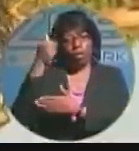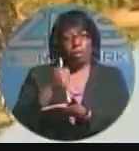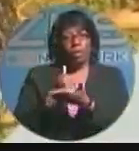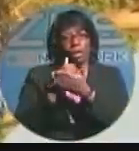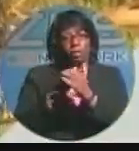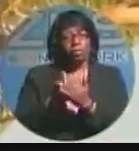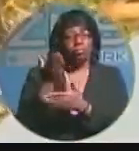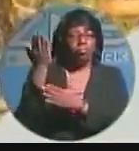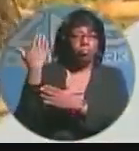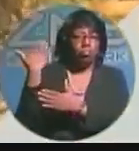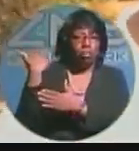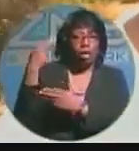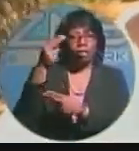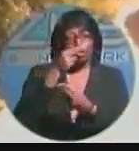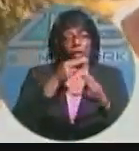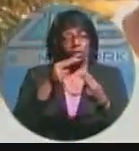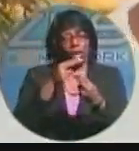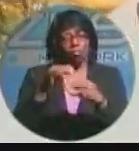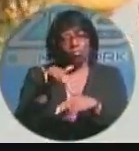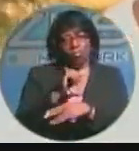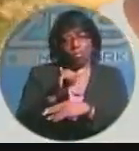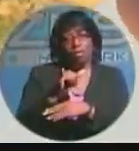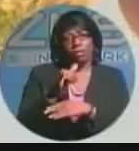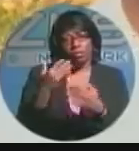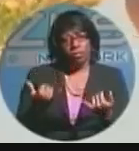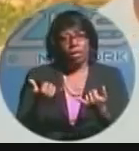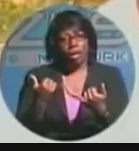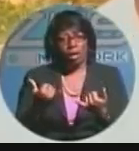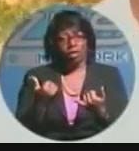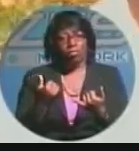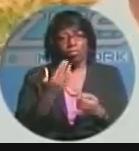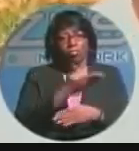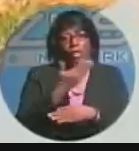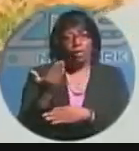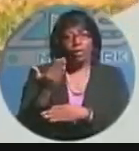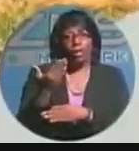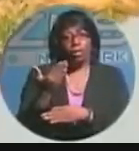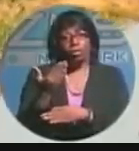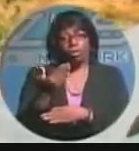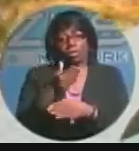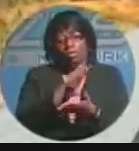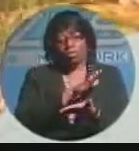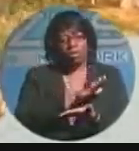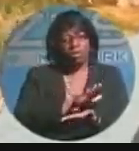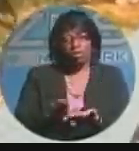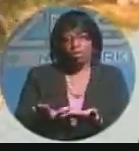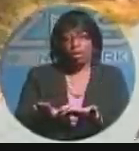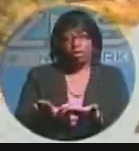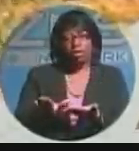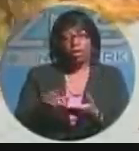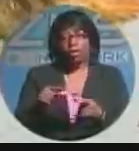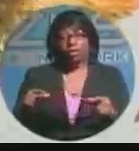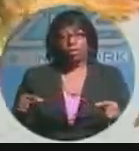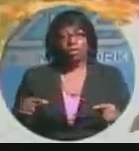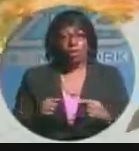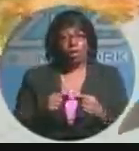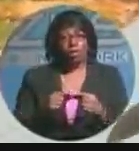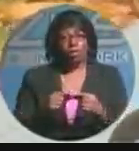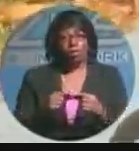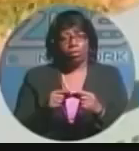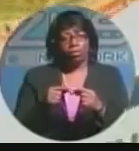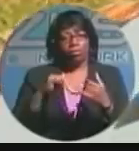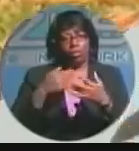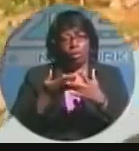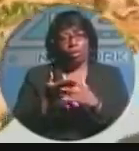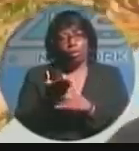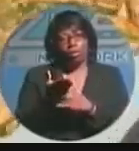of these, just like they are now, everything was to the ground, level to the ground. And I just went through